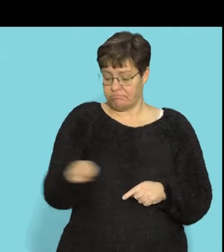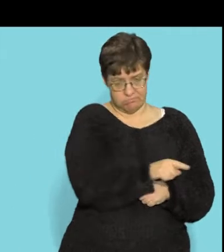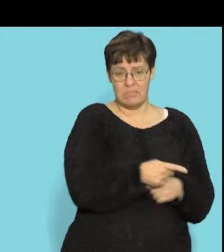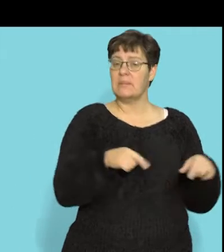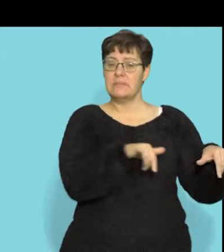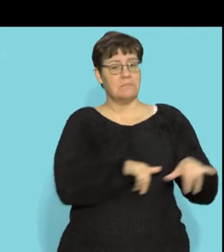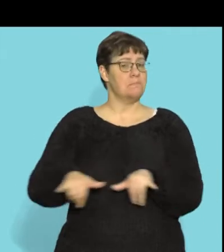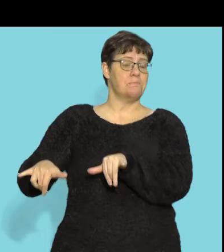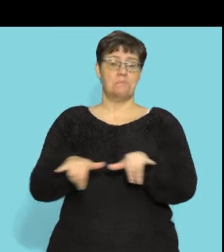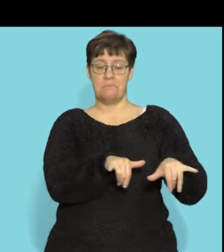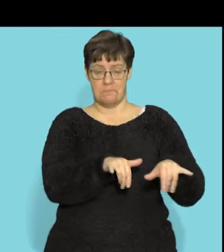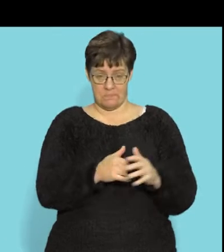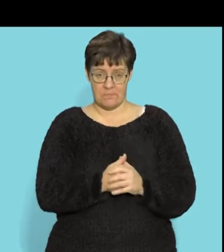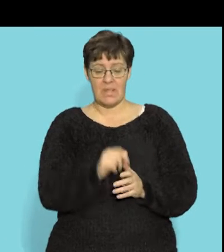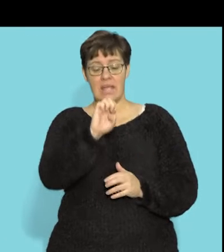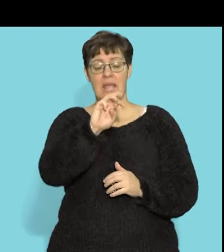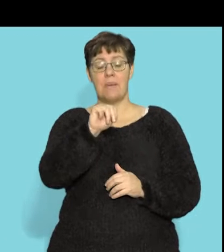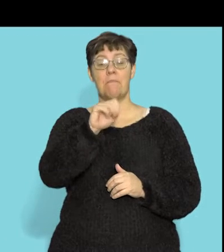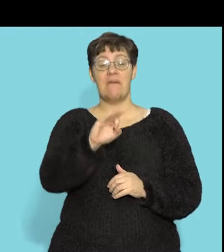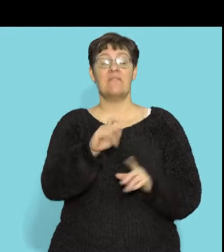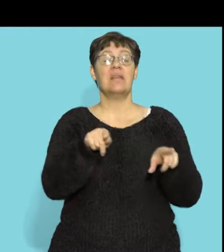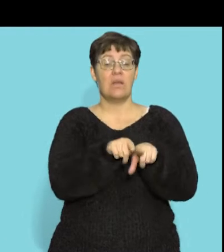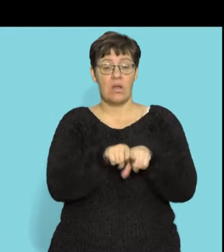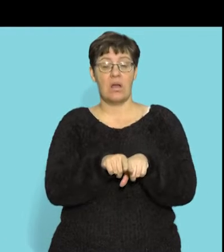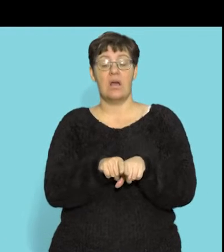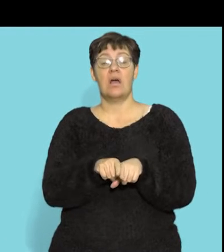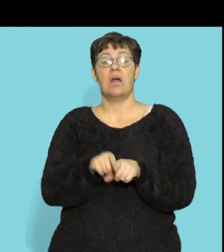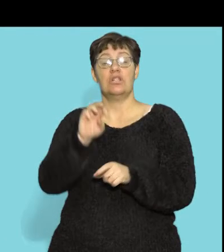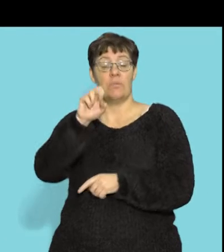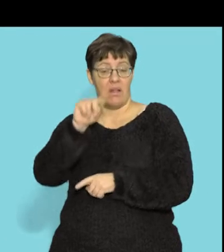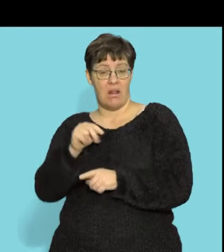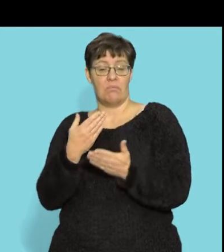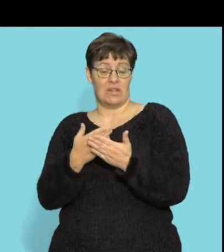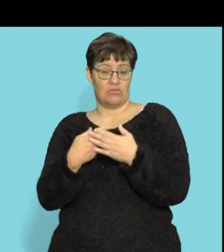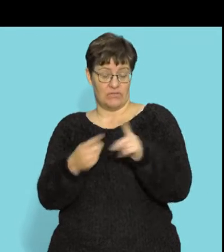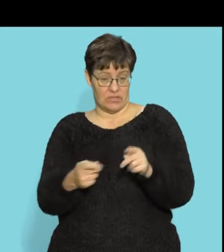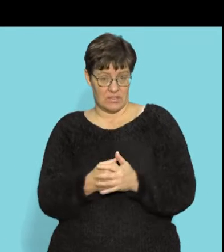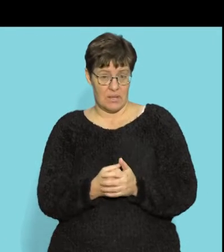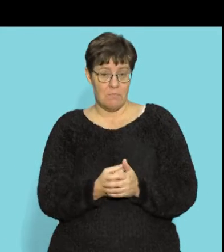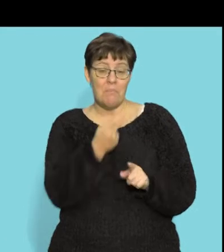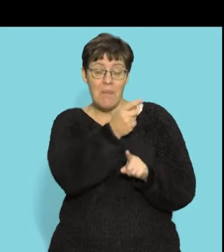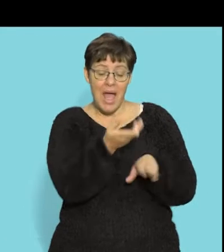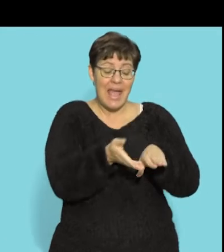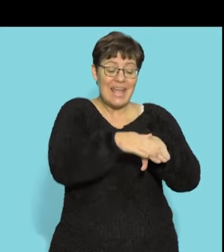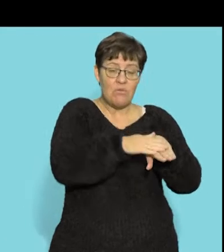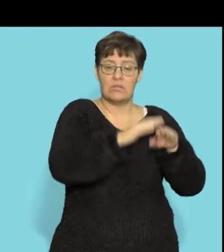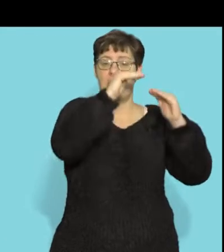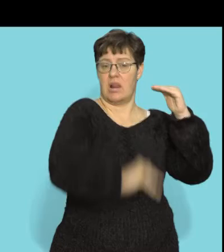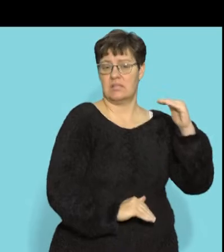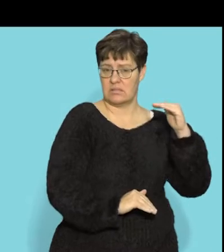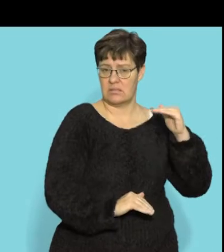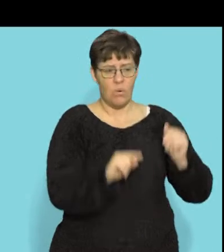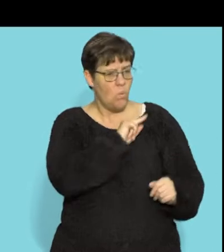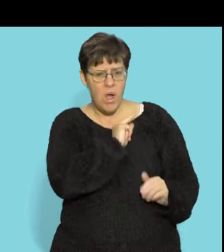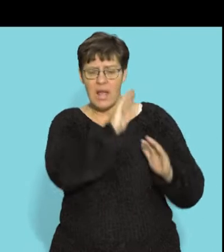light bulbs. Remember, EMF is equals to terminal potential difference. So there was a drop in current. Why did the